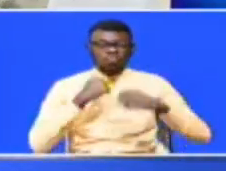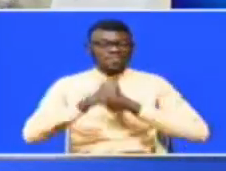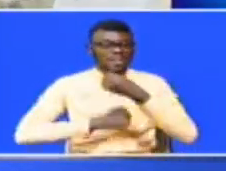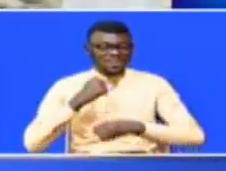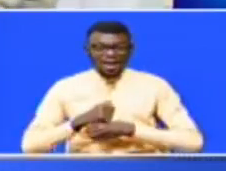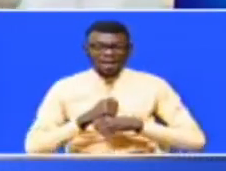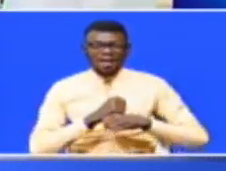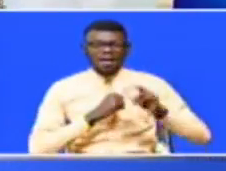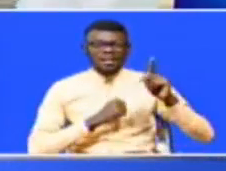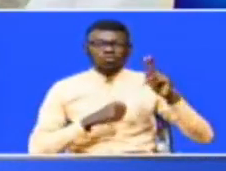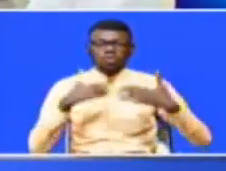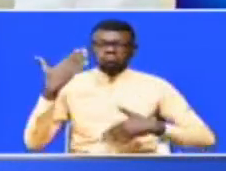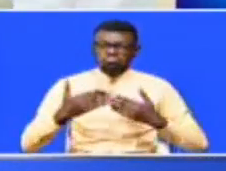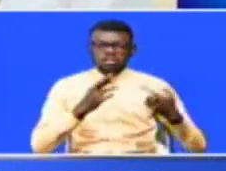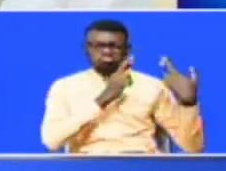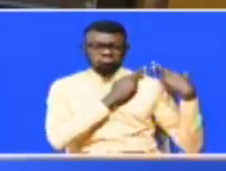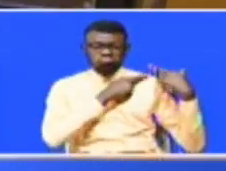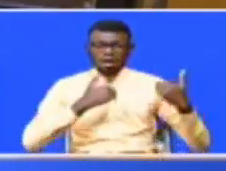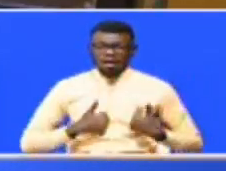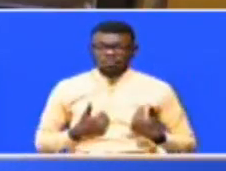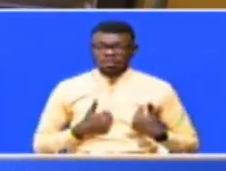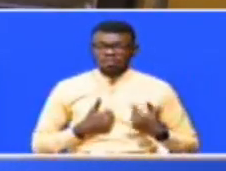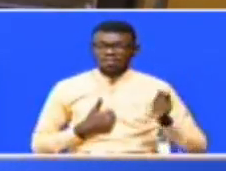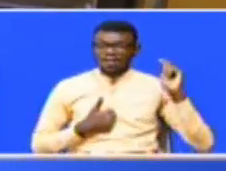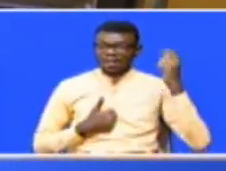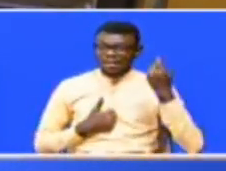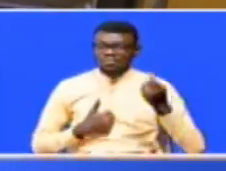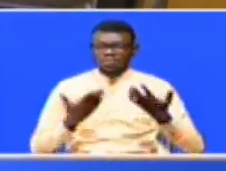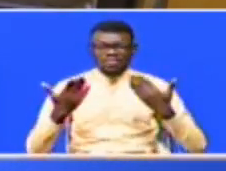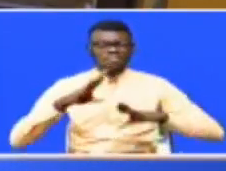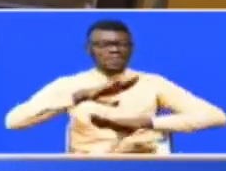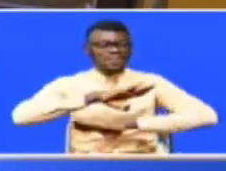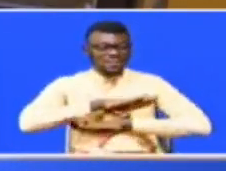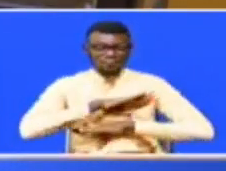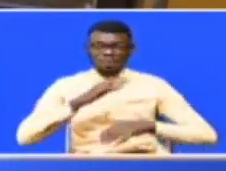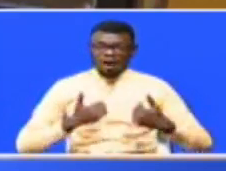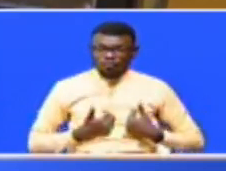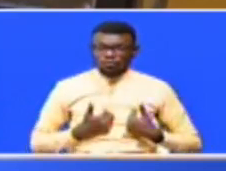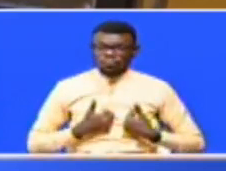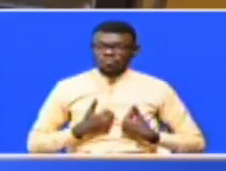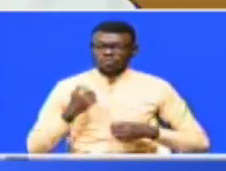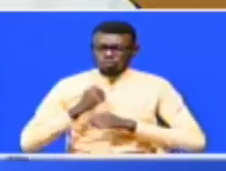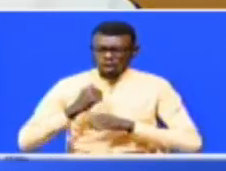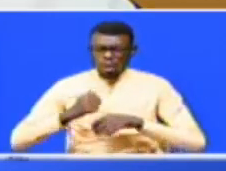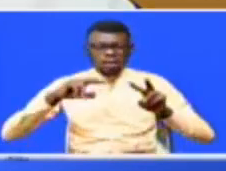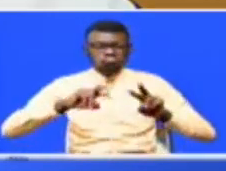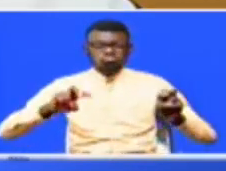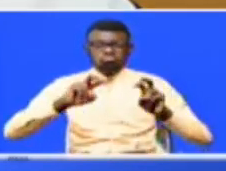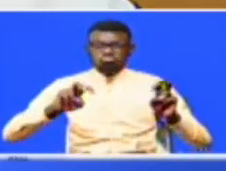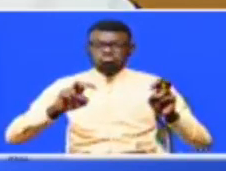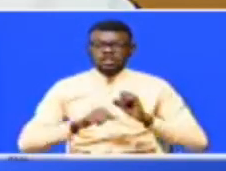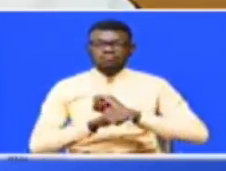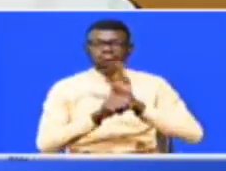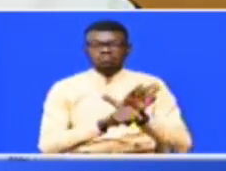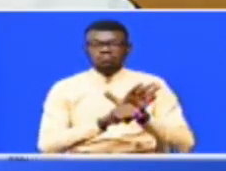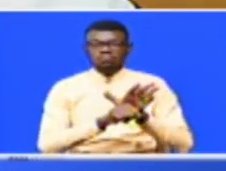Kenyatta, amejitui kwa jukumu la kuhakikisha Kenya ina vifaa vya kutosha vya kuchukua sampuli hizo. For my type,